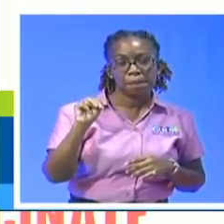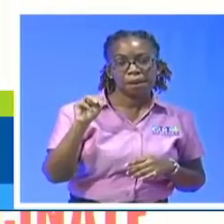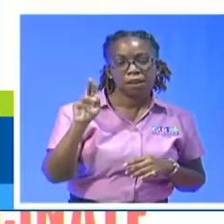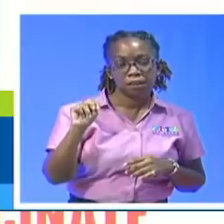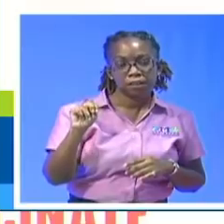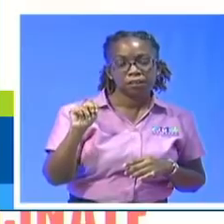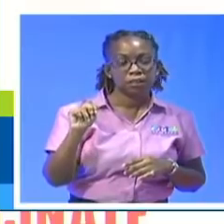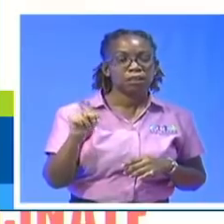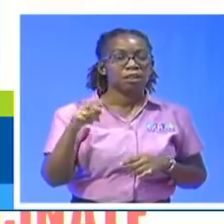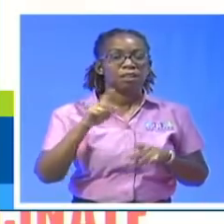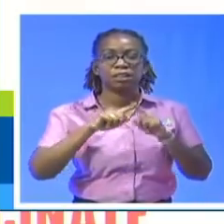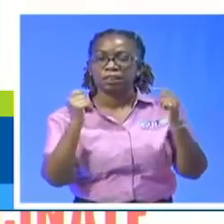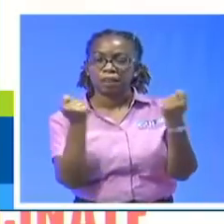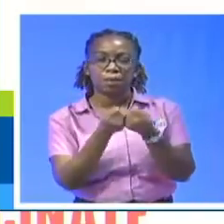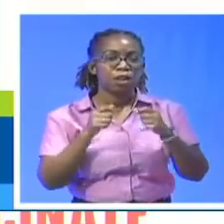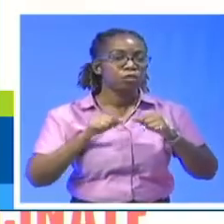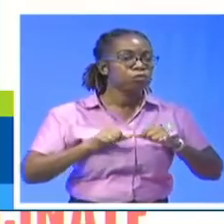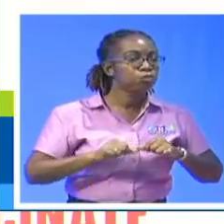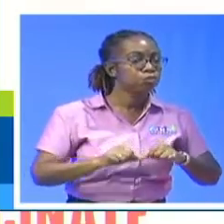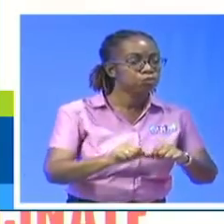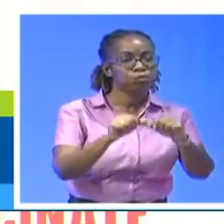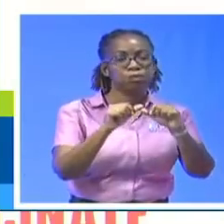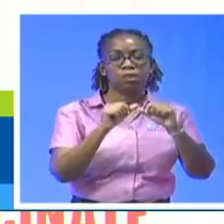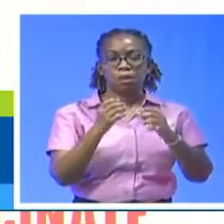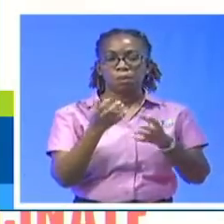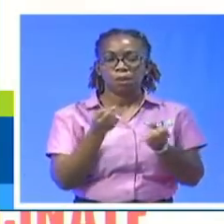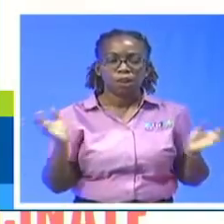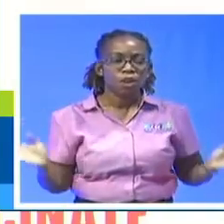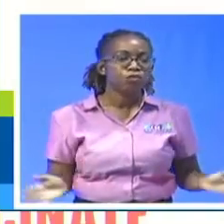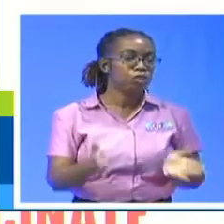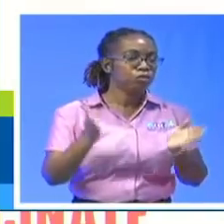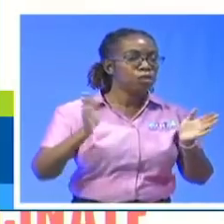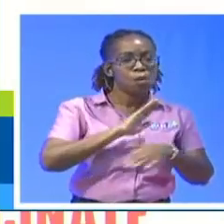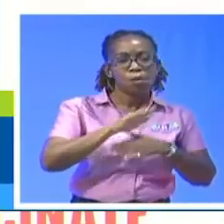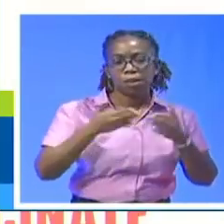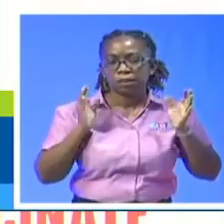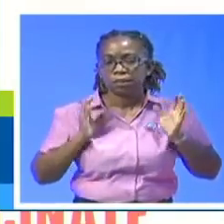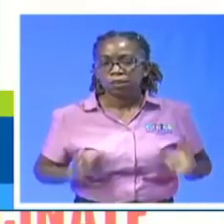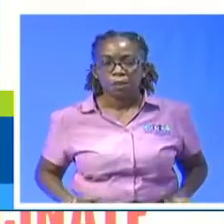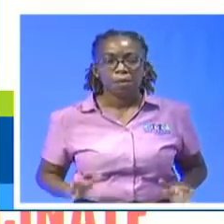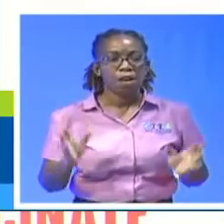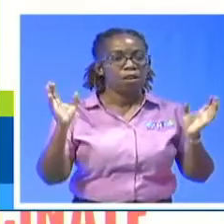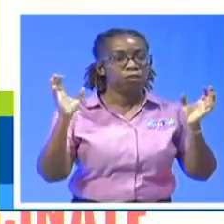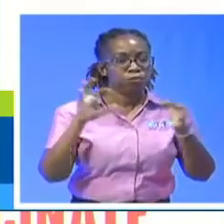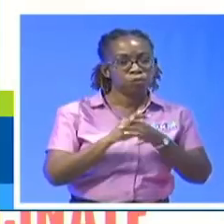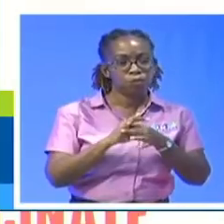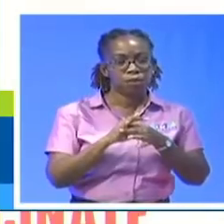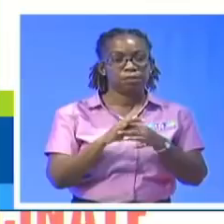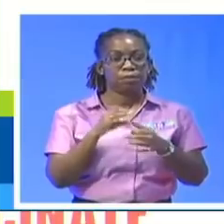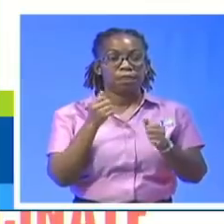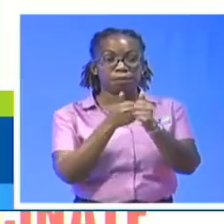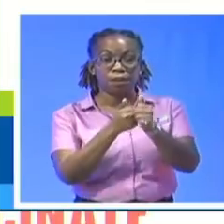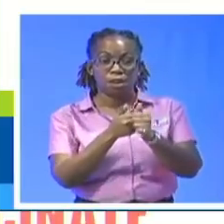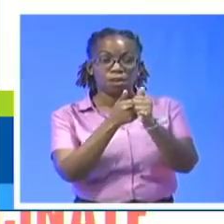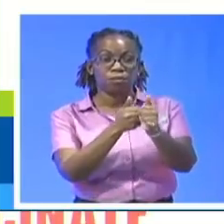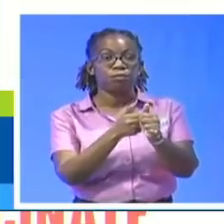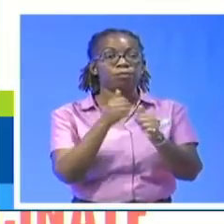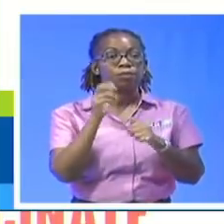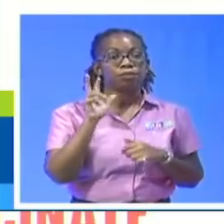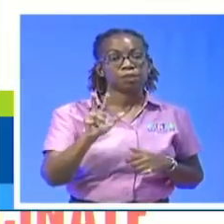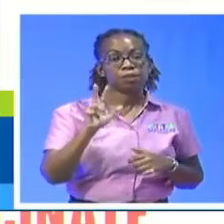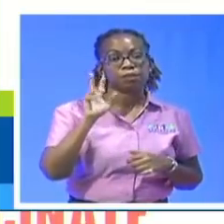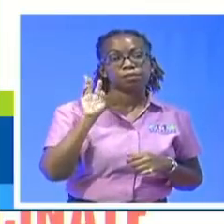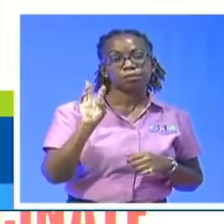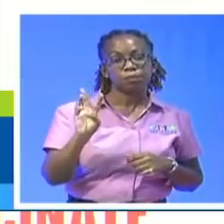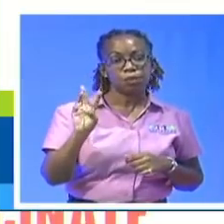pushes onward, we urge all citizens to also be part of this collective effort. Follow the 3 W's. Watch your